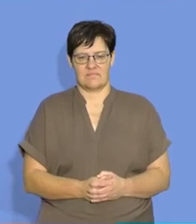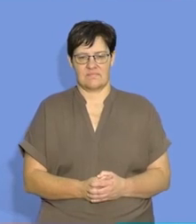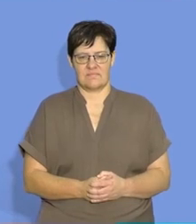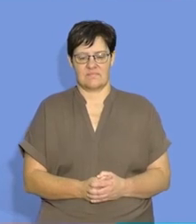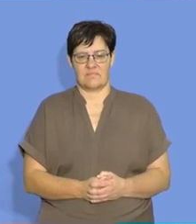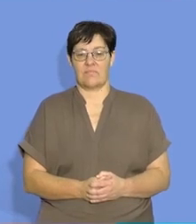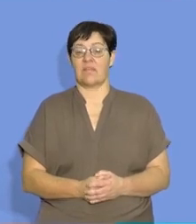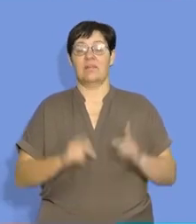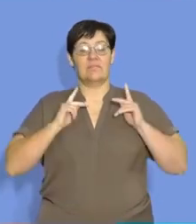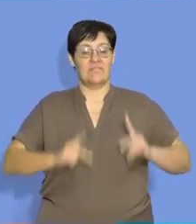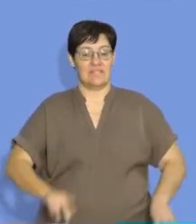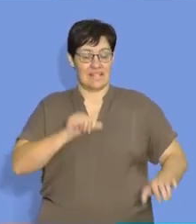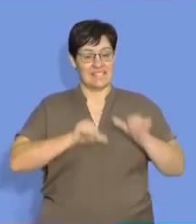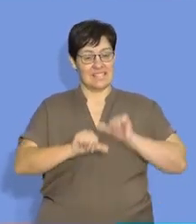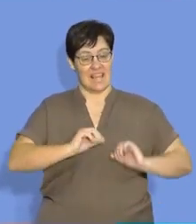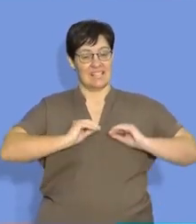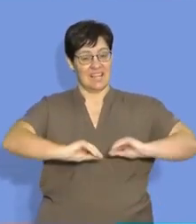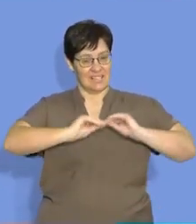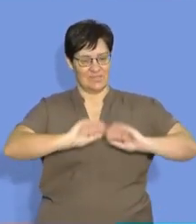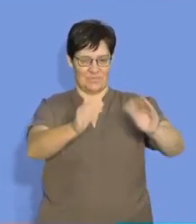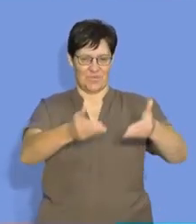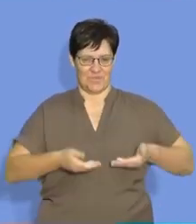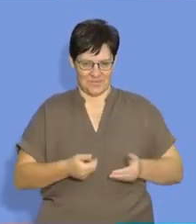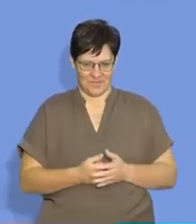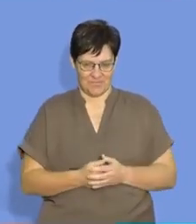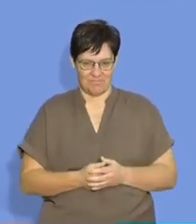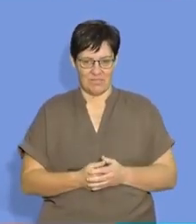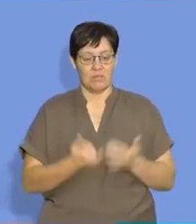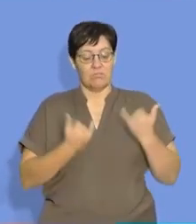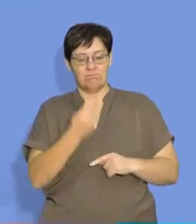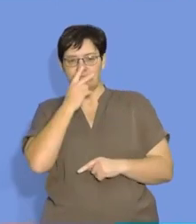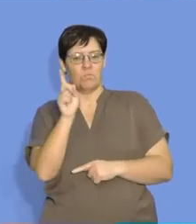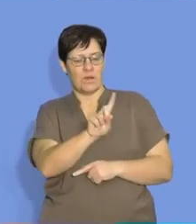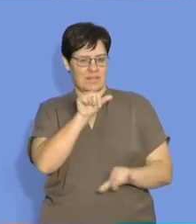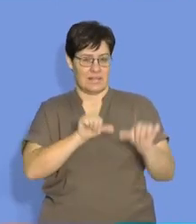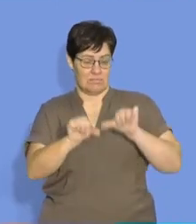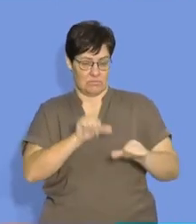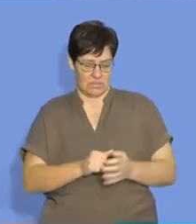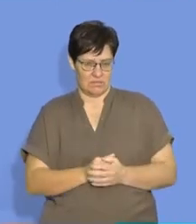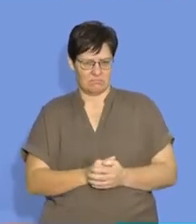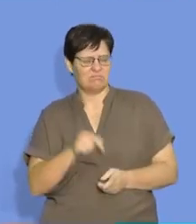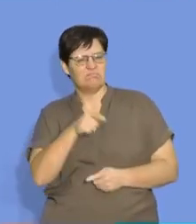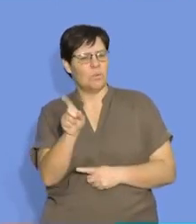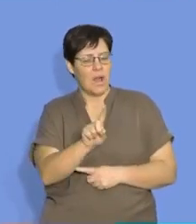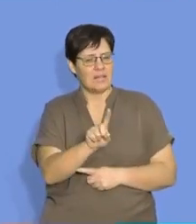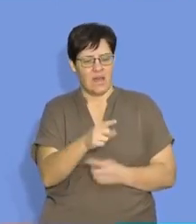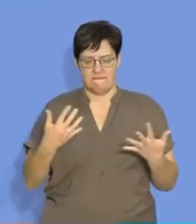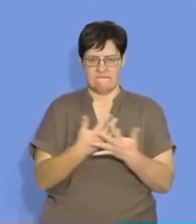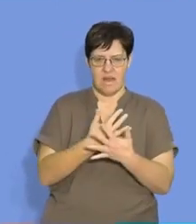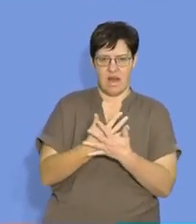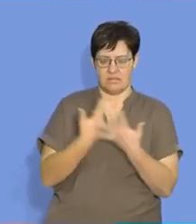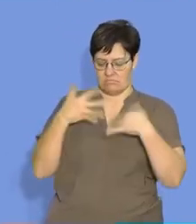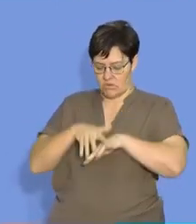Welcome to another physical sciences lesson. Today we're going to look at chemistry, specifically at the rates of